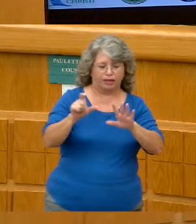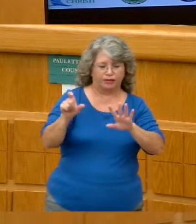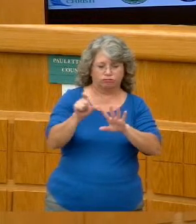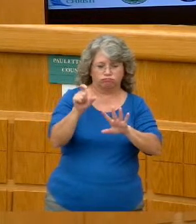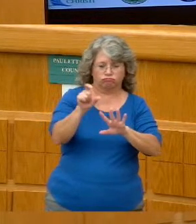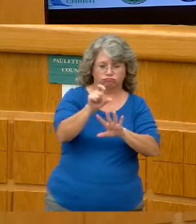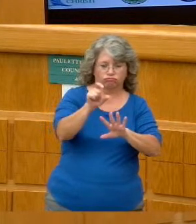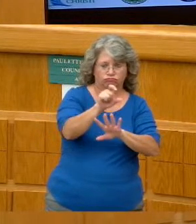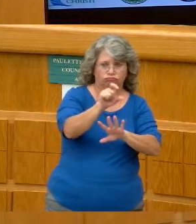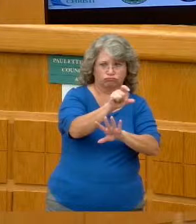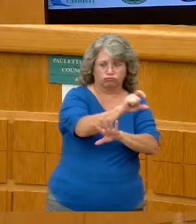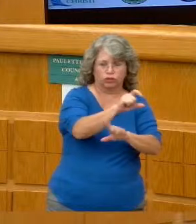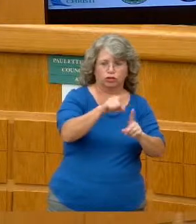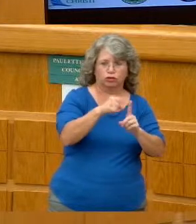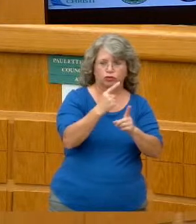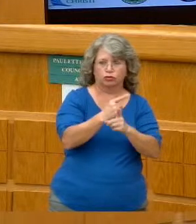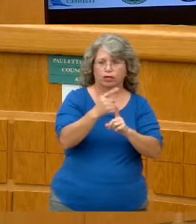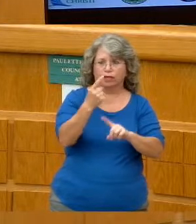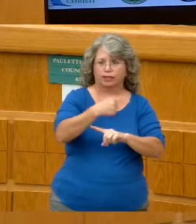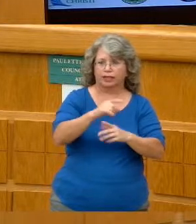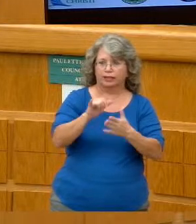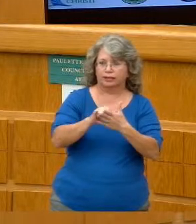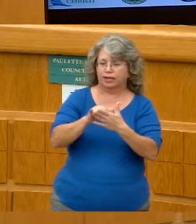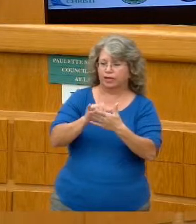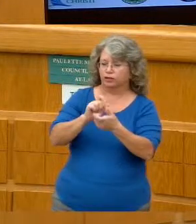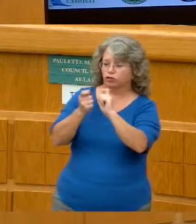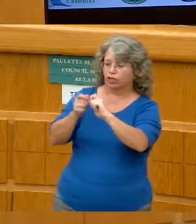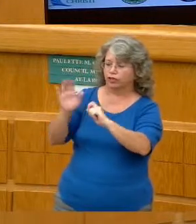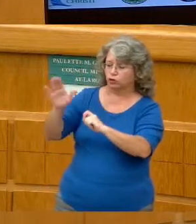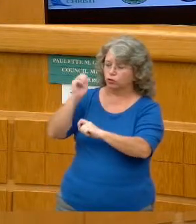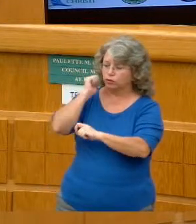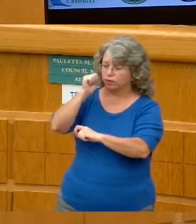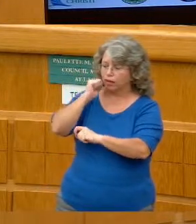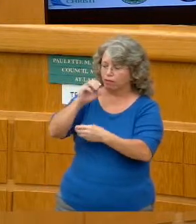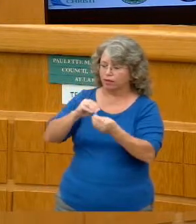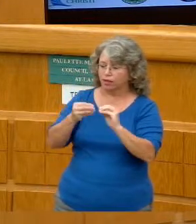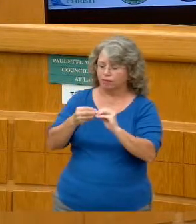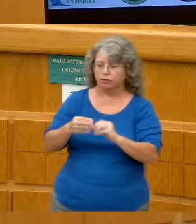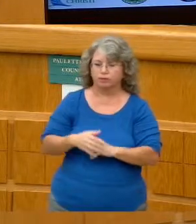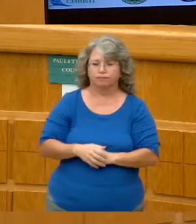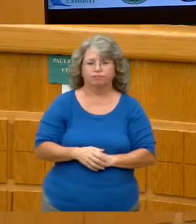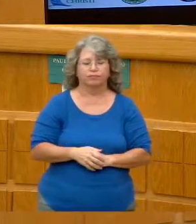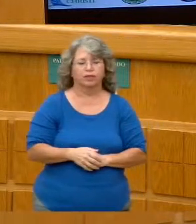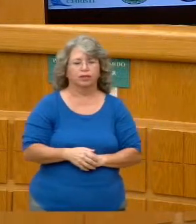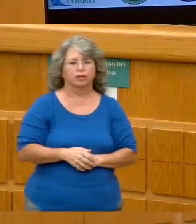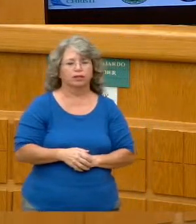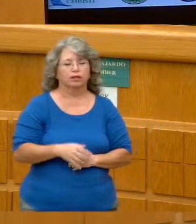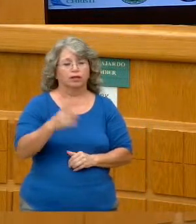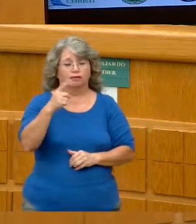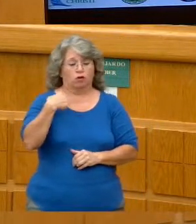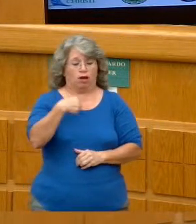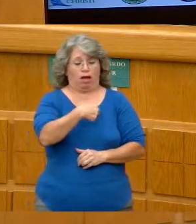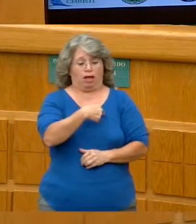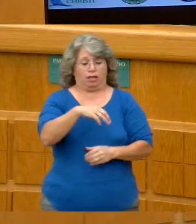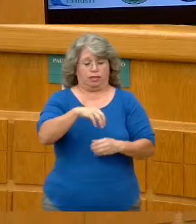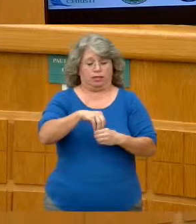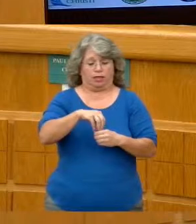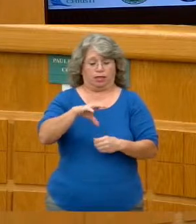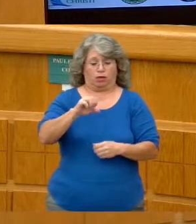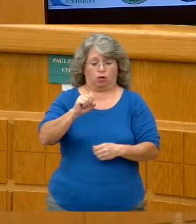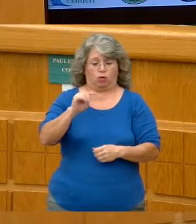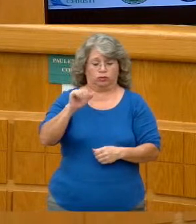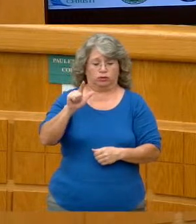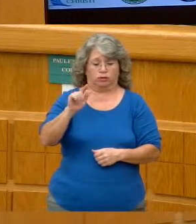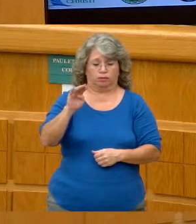appropriate days, and does that affect your daily numbers? Okay, for us in the Coastal Bend, the data dumps